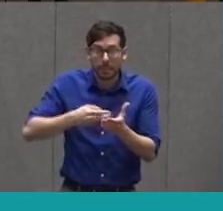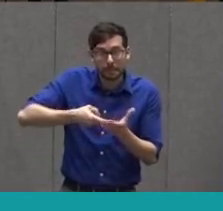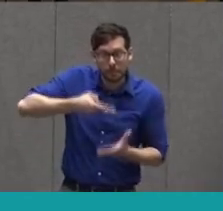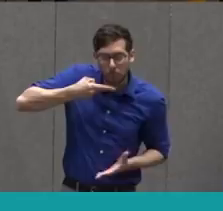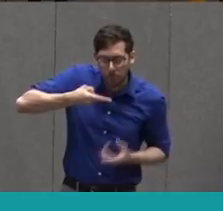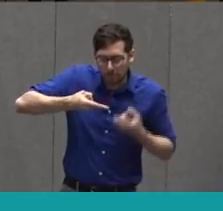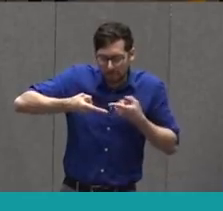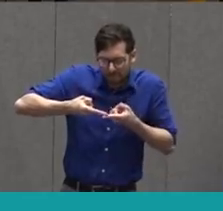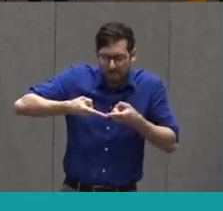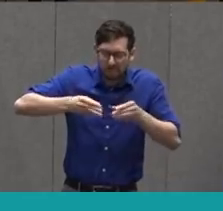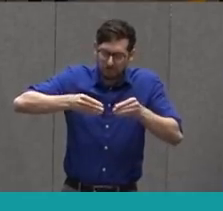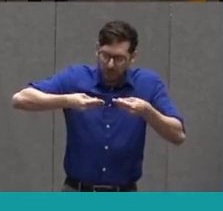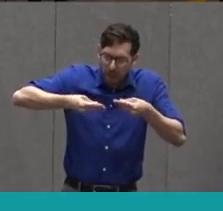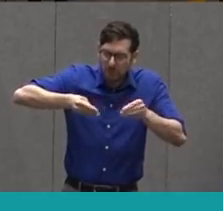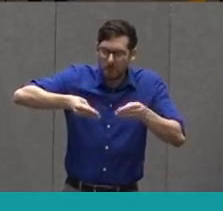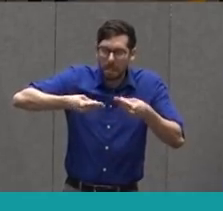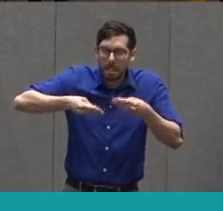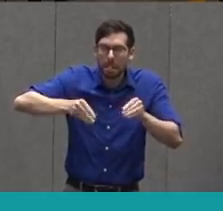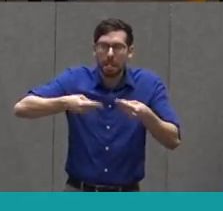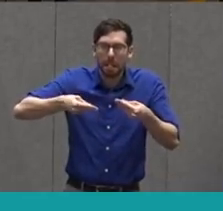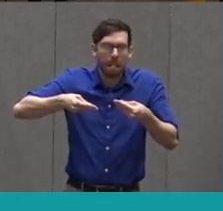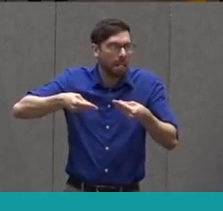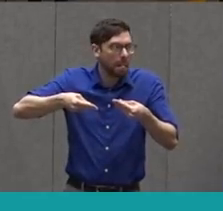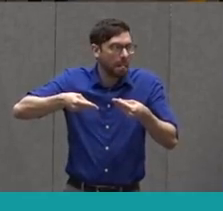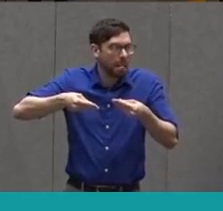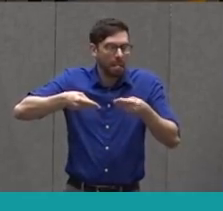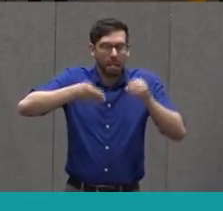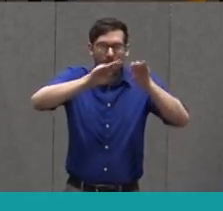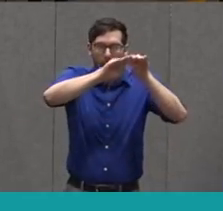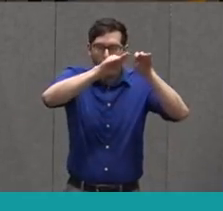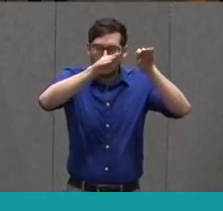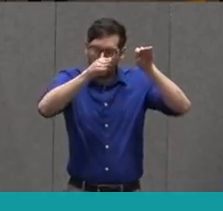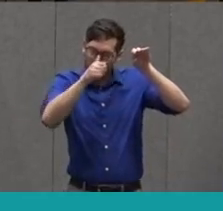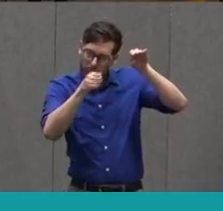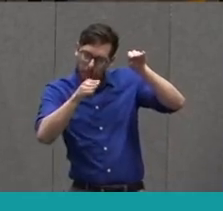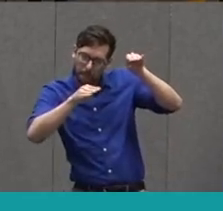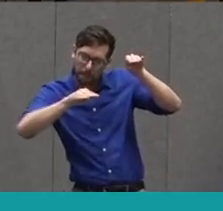middle. It dips in here.